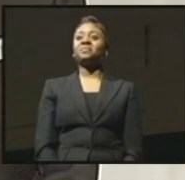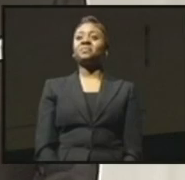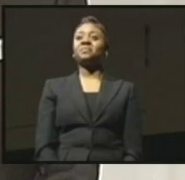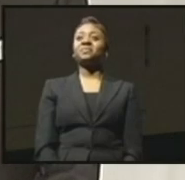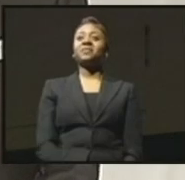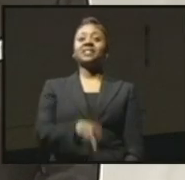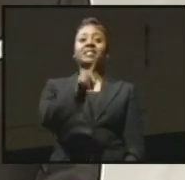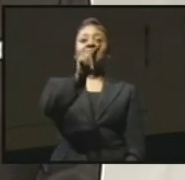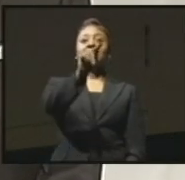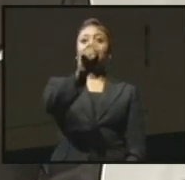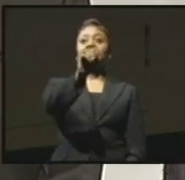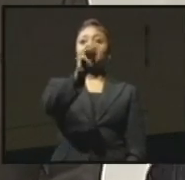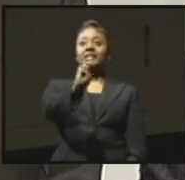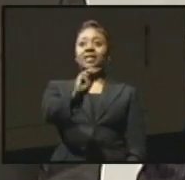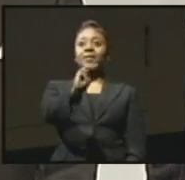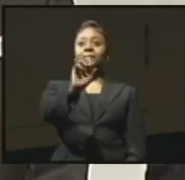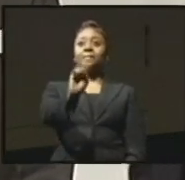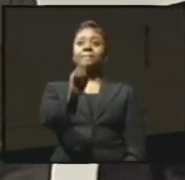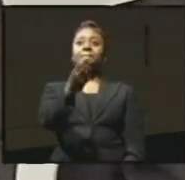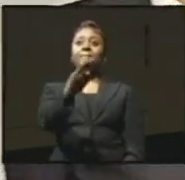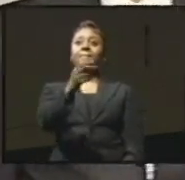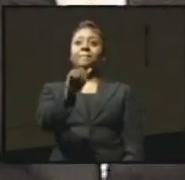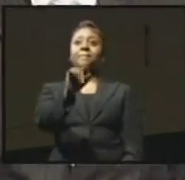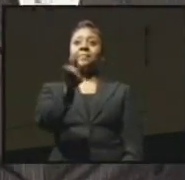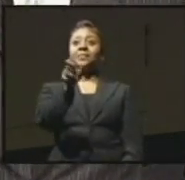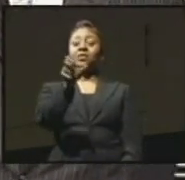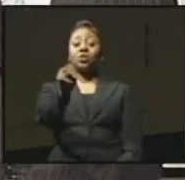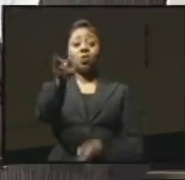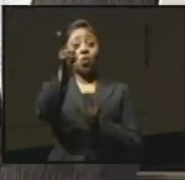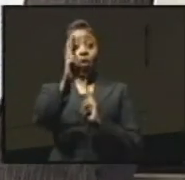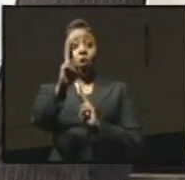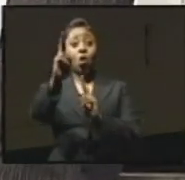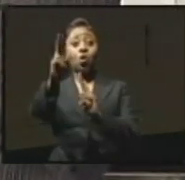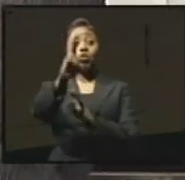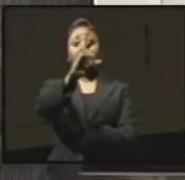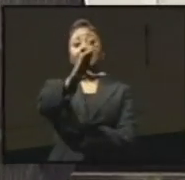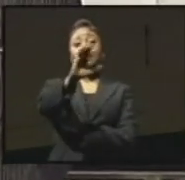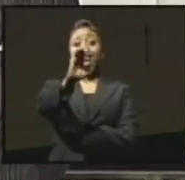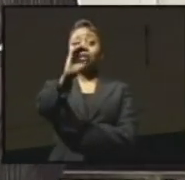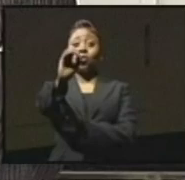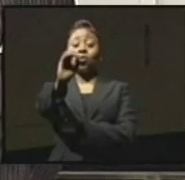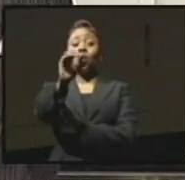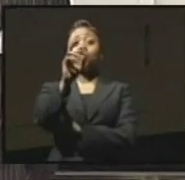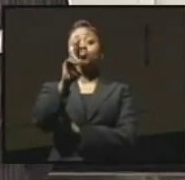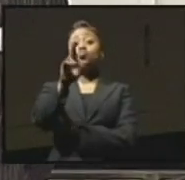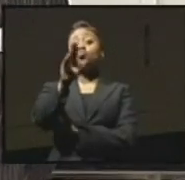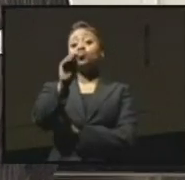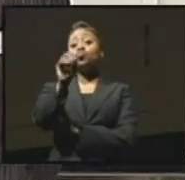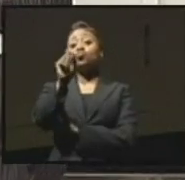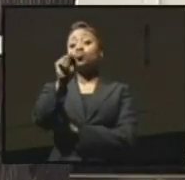Mr. Tom Shaineth, owner, CEO, Rooster Tail Incorporated.